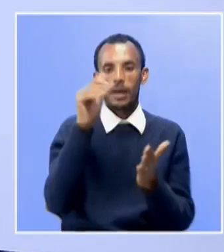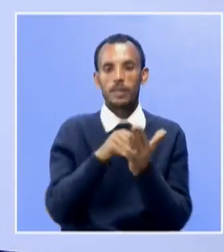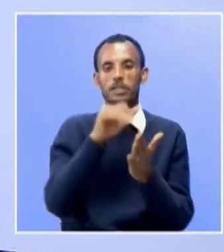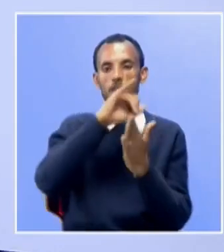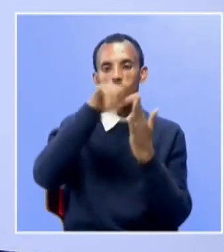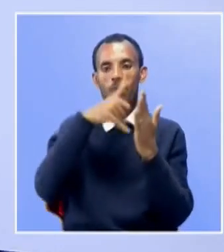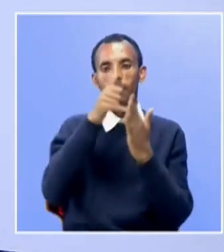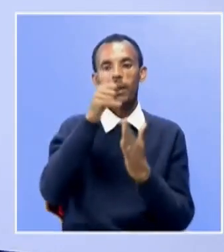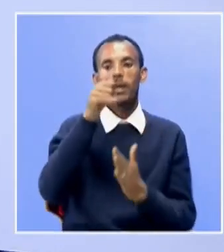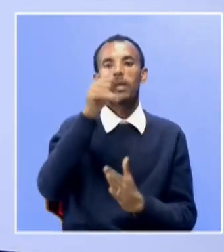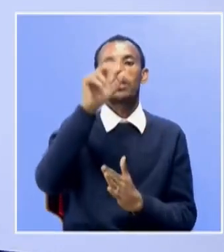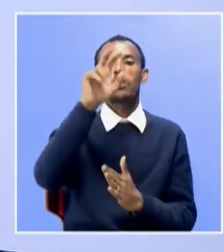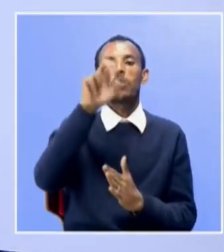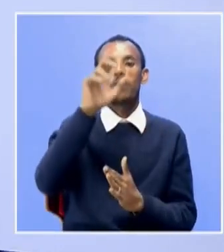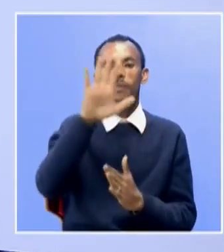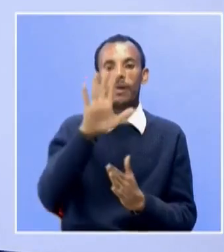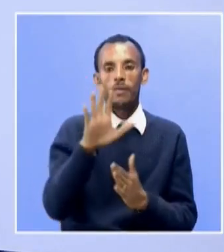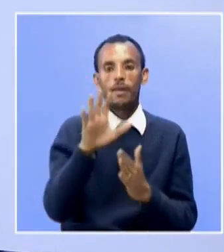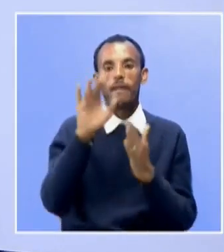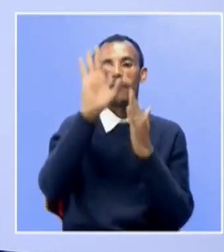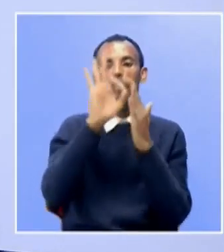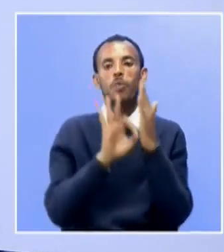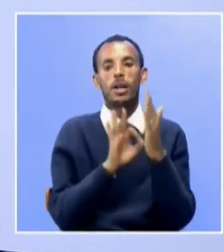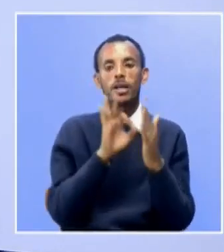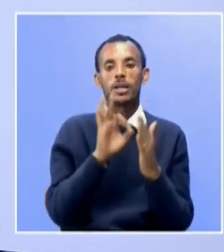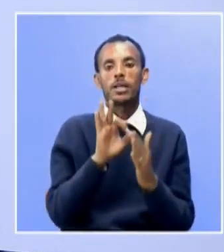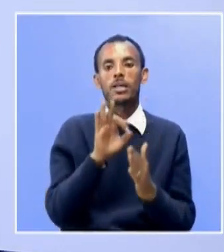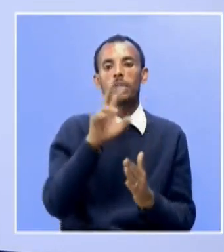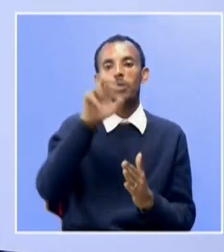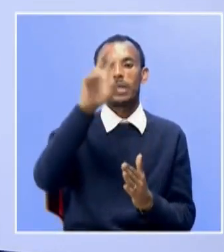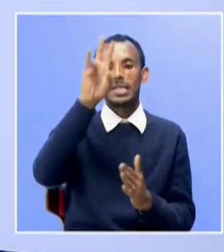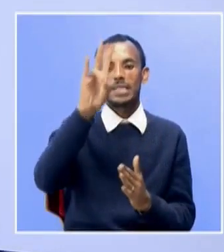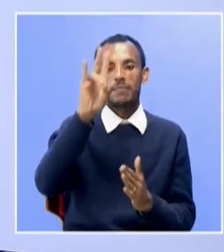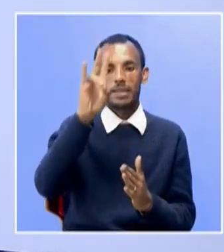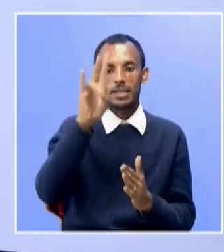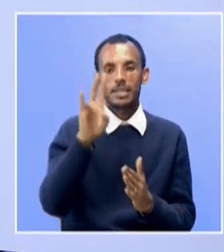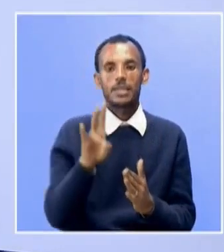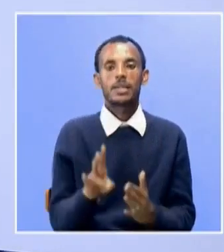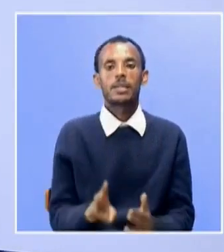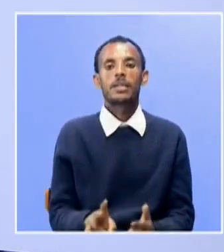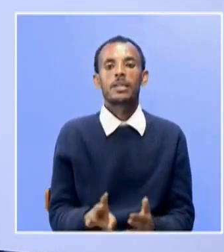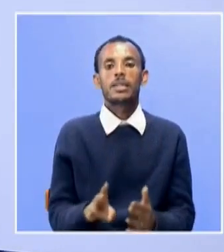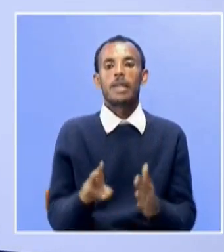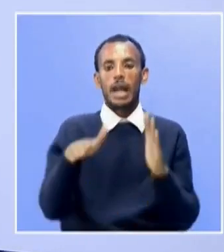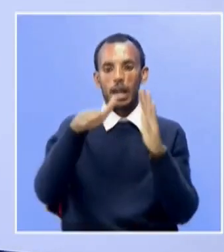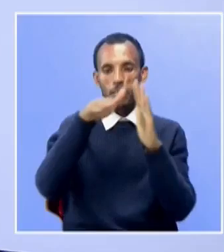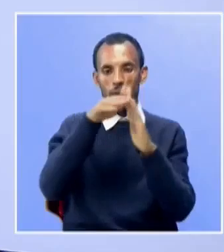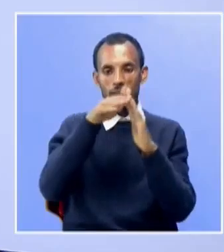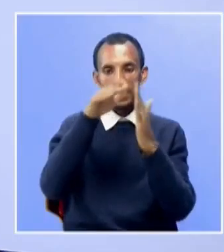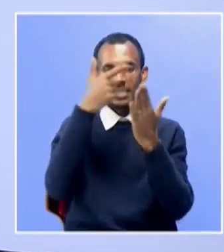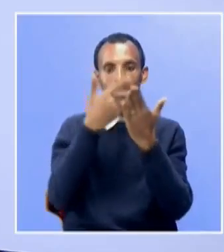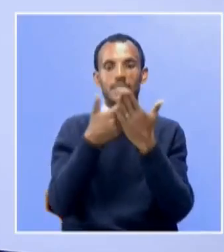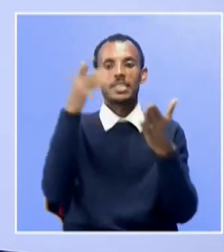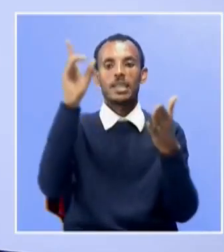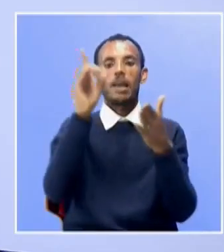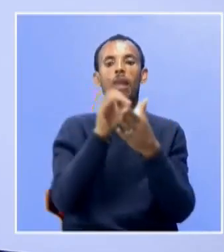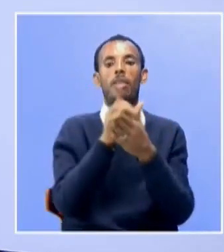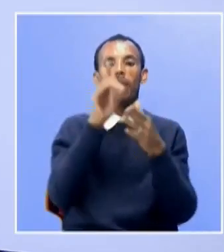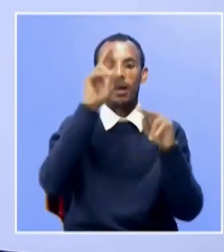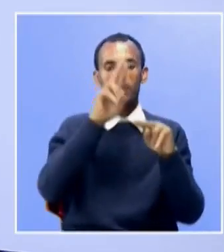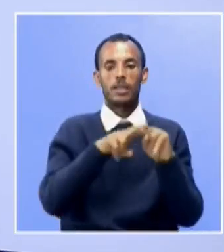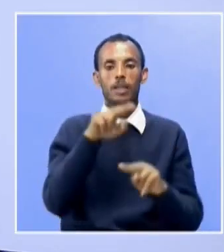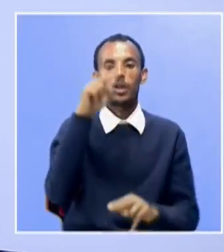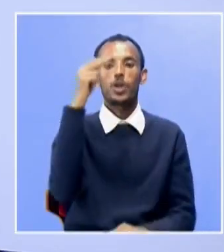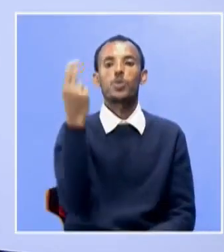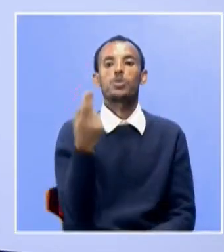January 25, February also, February 27. So represent this data set